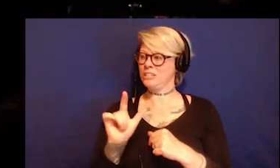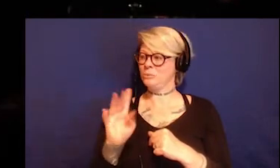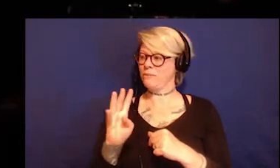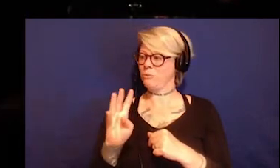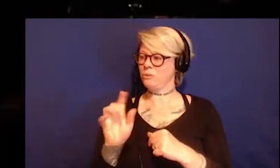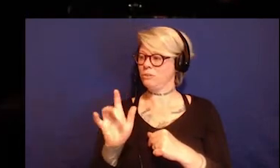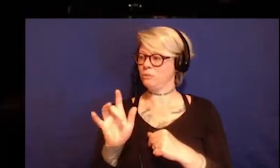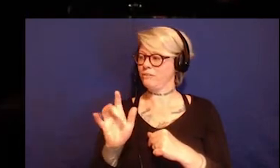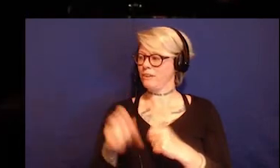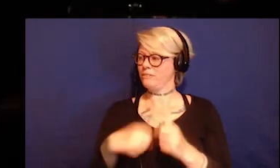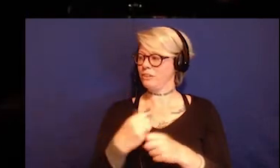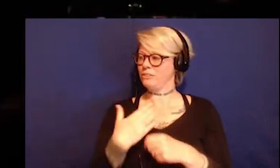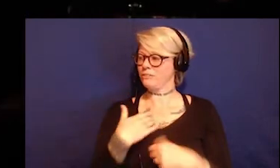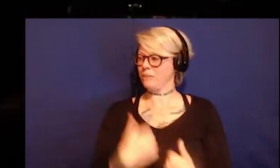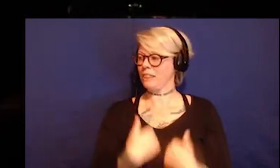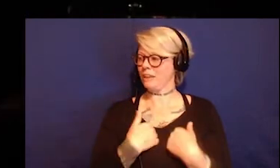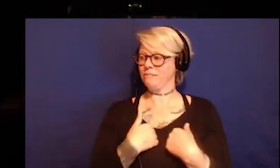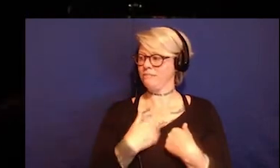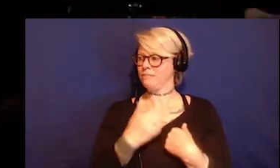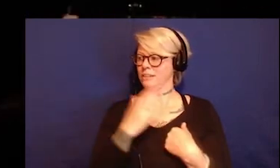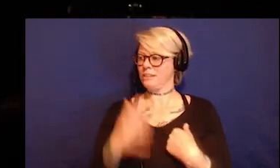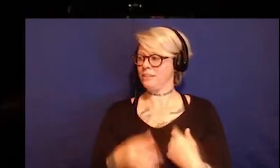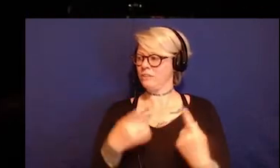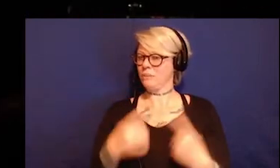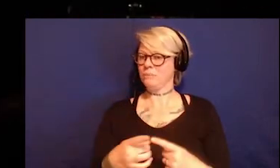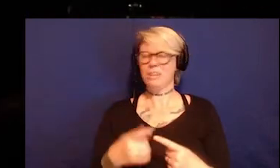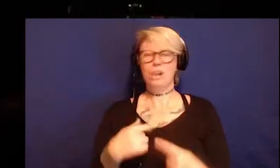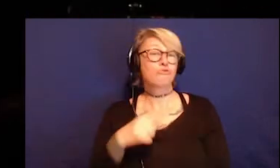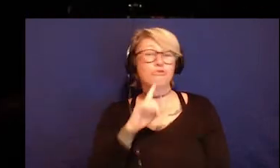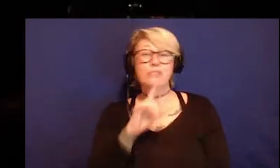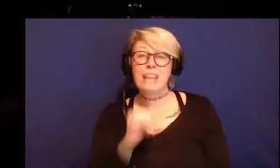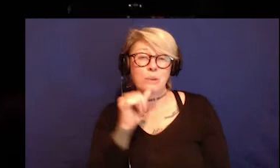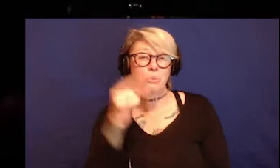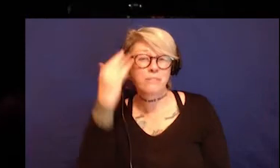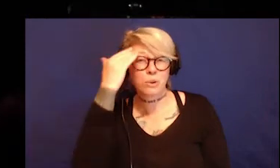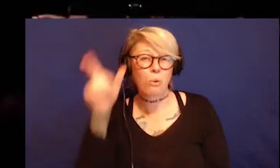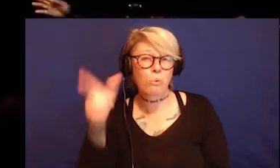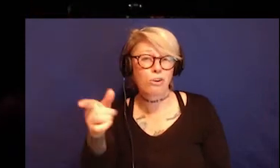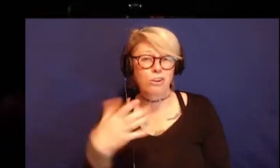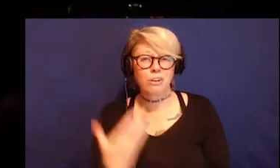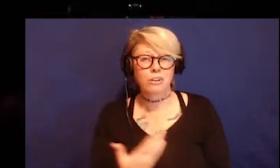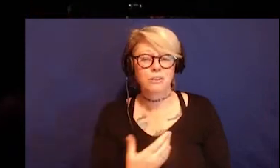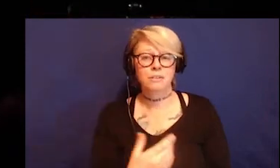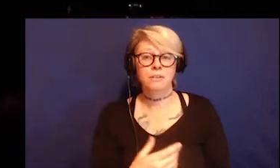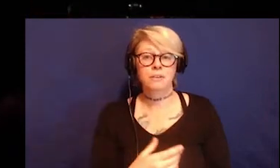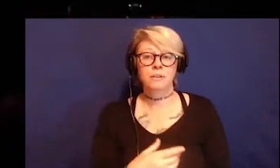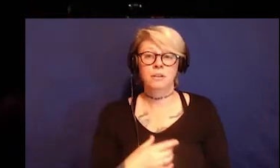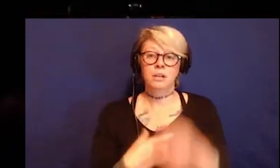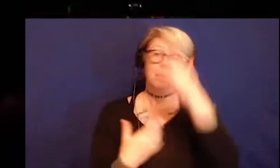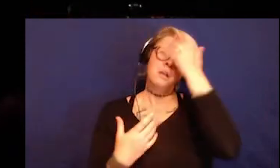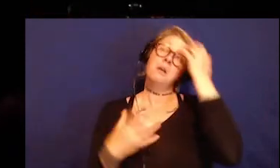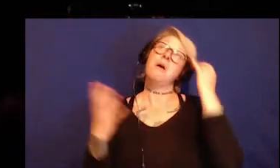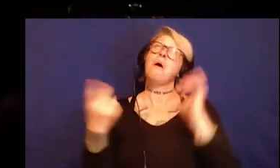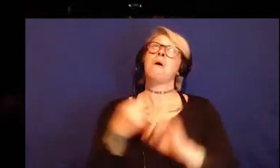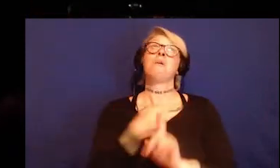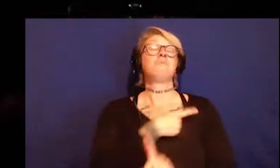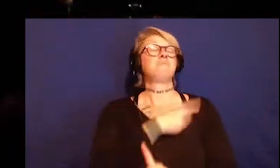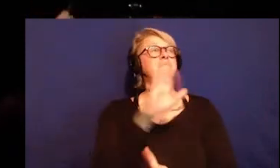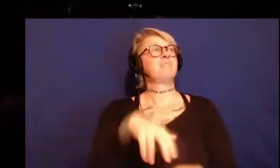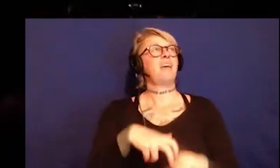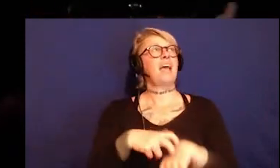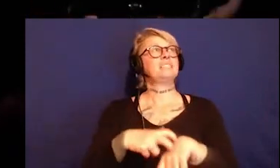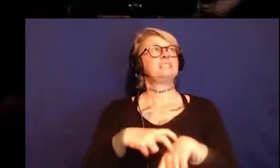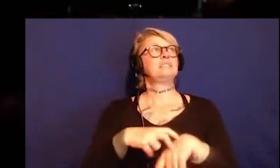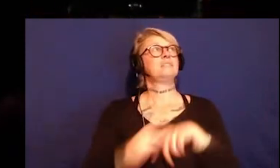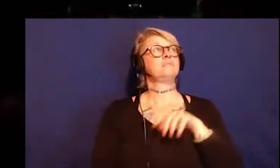happen. Anyway, I barely know her. Let's not talk about that because my anxiety is rising and this isn't